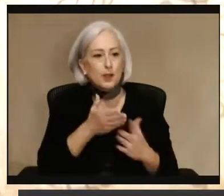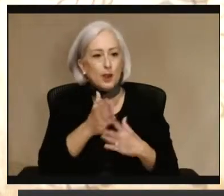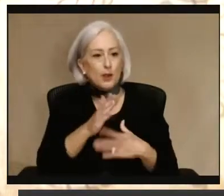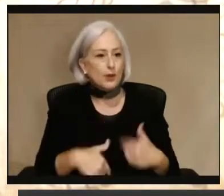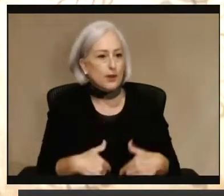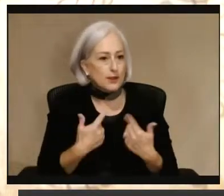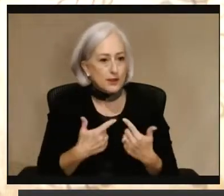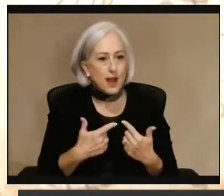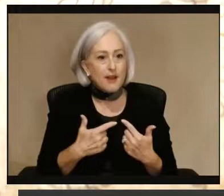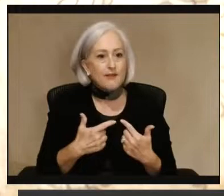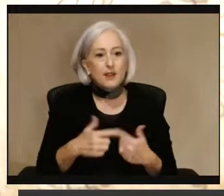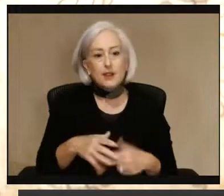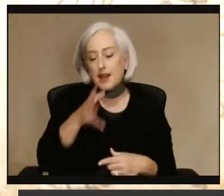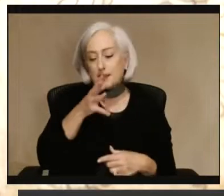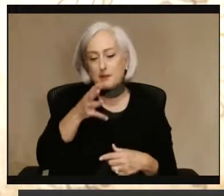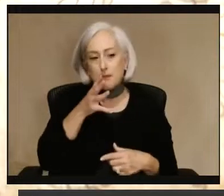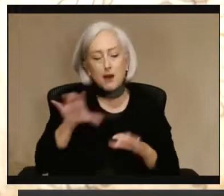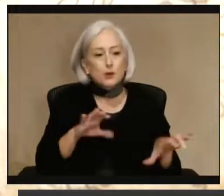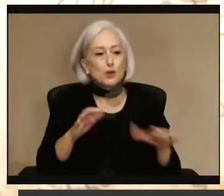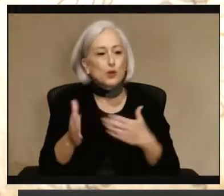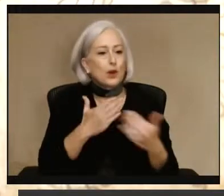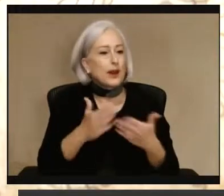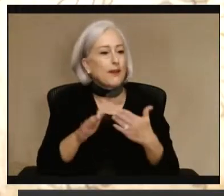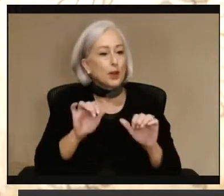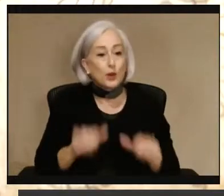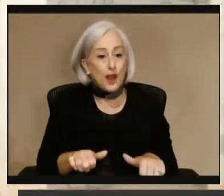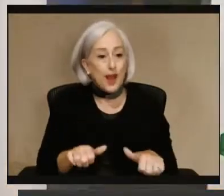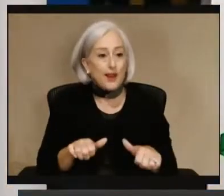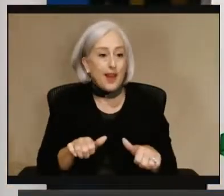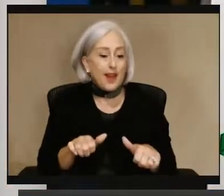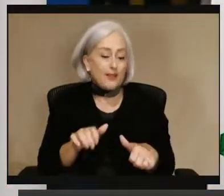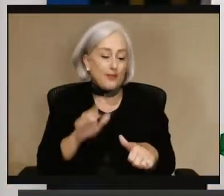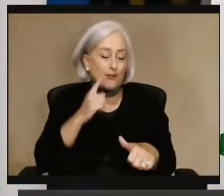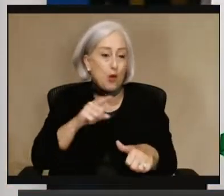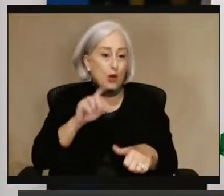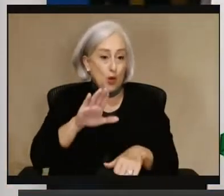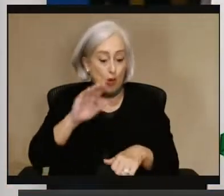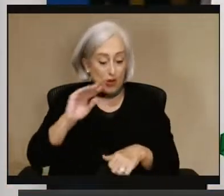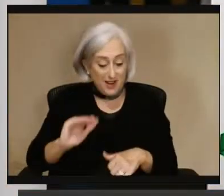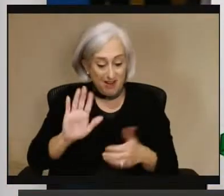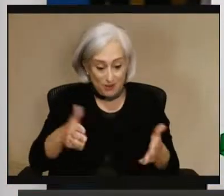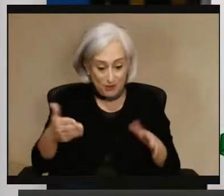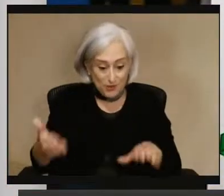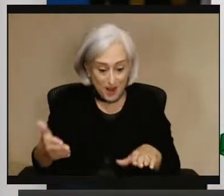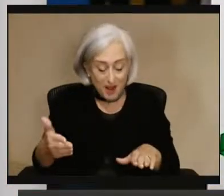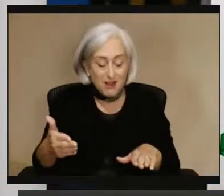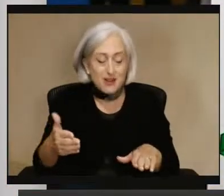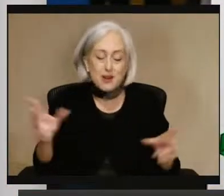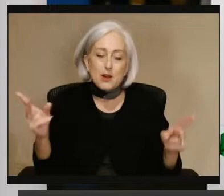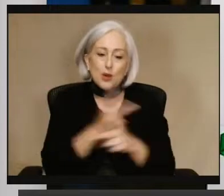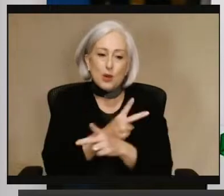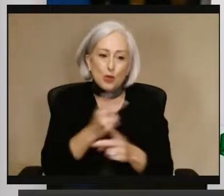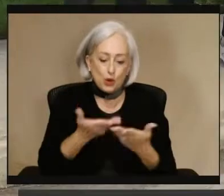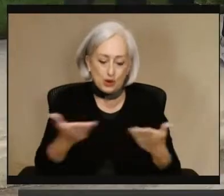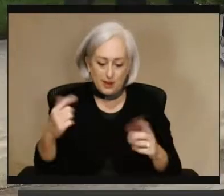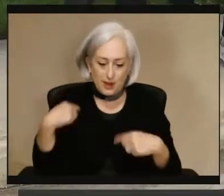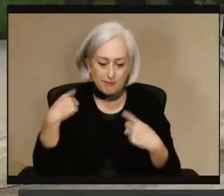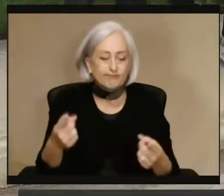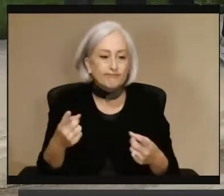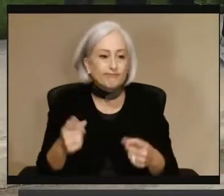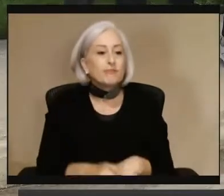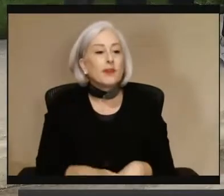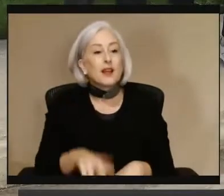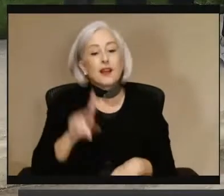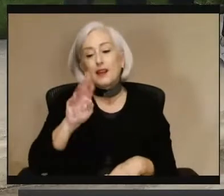just, pretty much the worst thing that could happen. Kelly and her family are turning tragedy into cause,